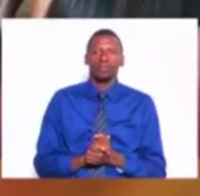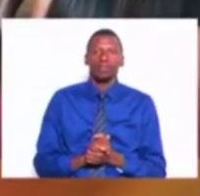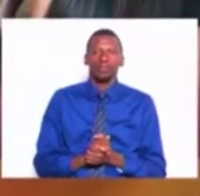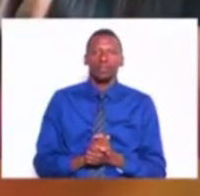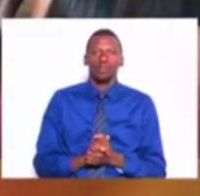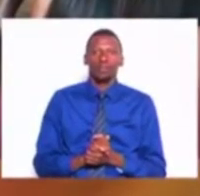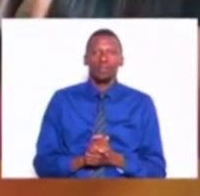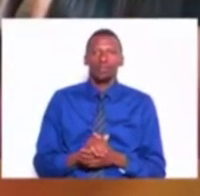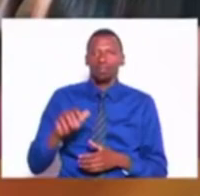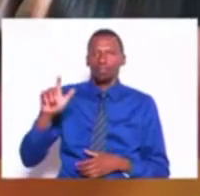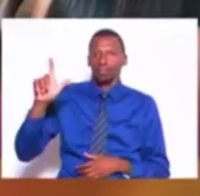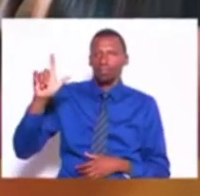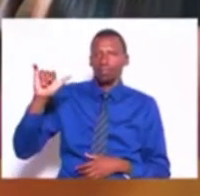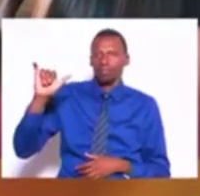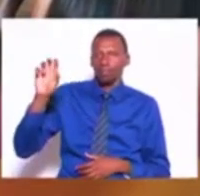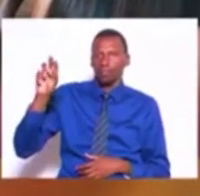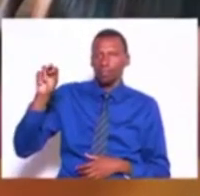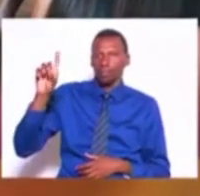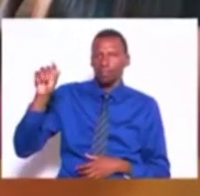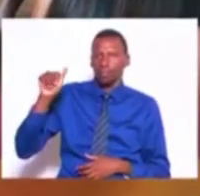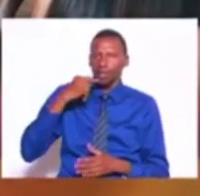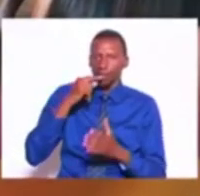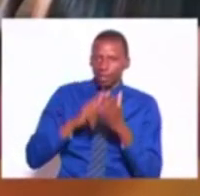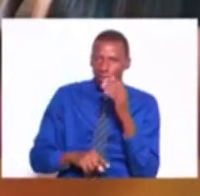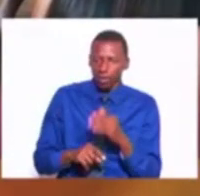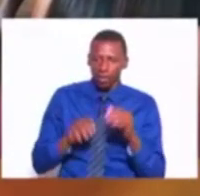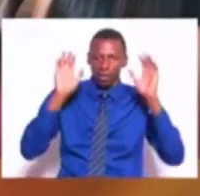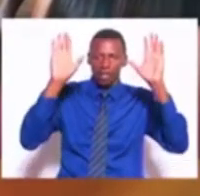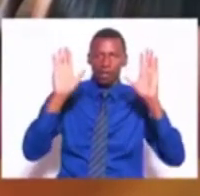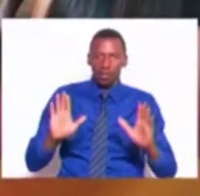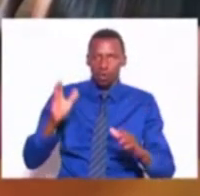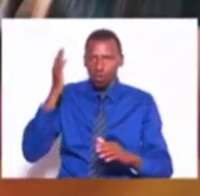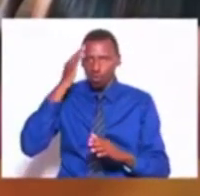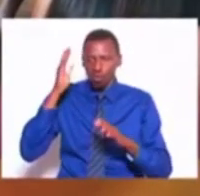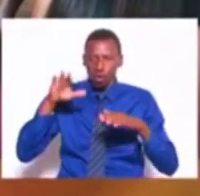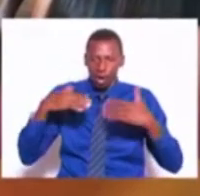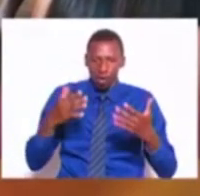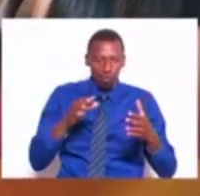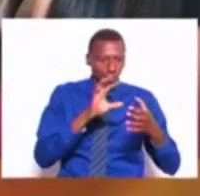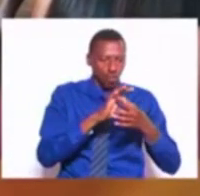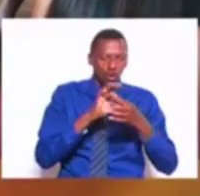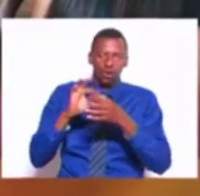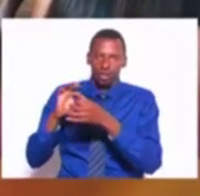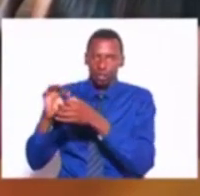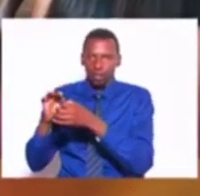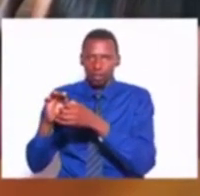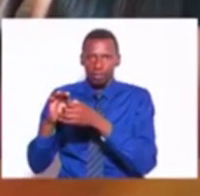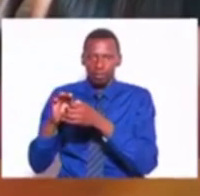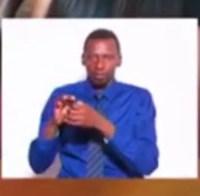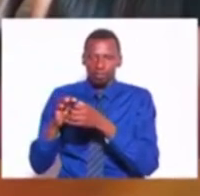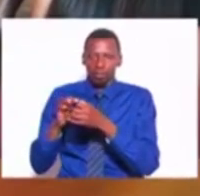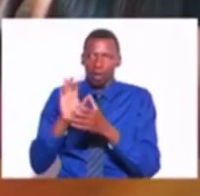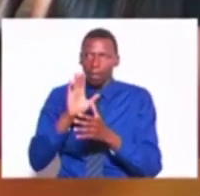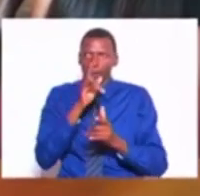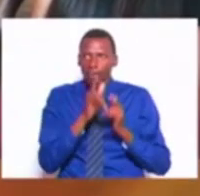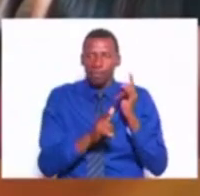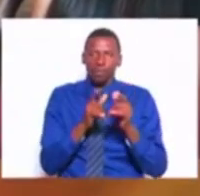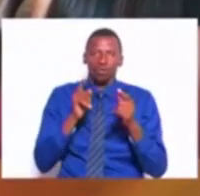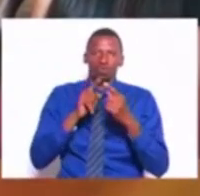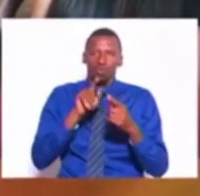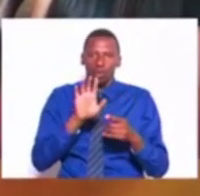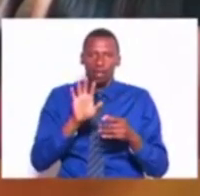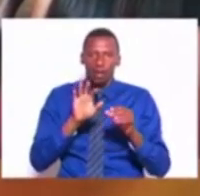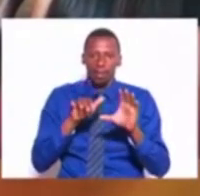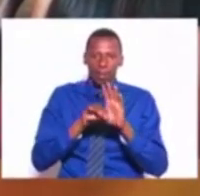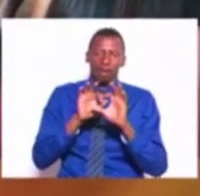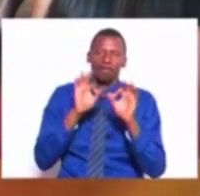Linda Carroll says, it's important to know how connected a potential partner is to their family